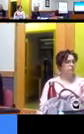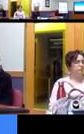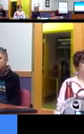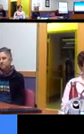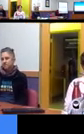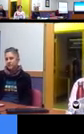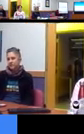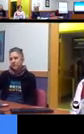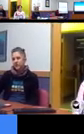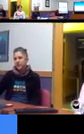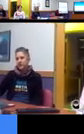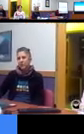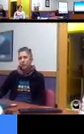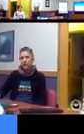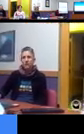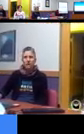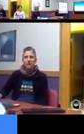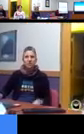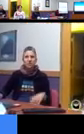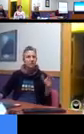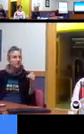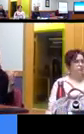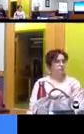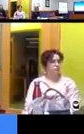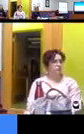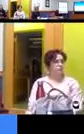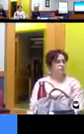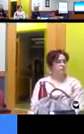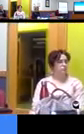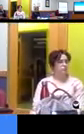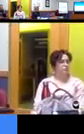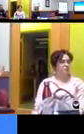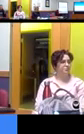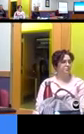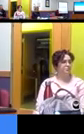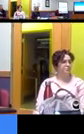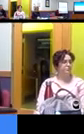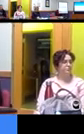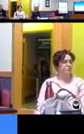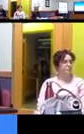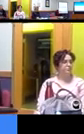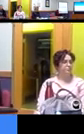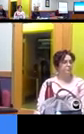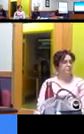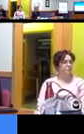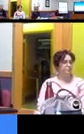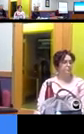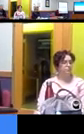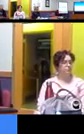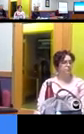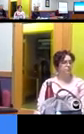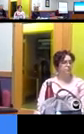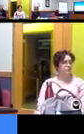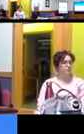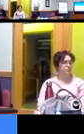visit. But I think when we do intakes and guiding patients through the process, they have a pretty good idea of